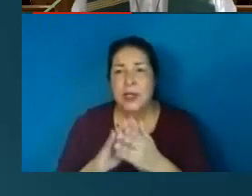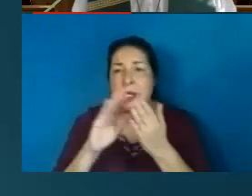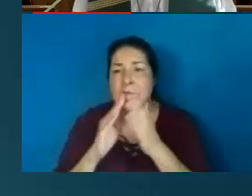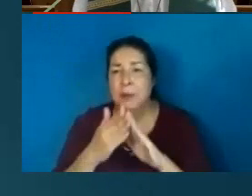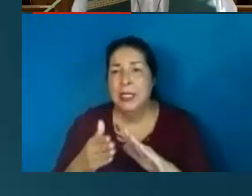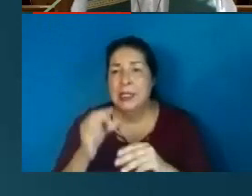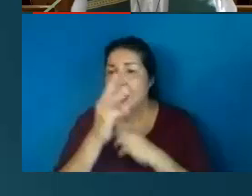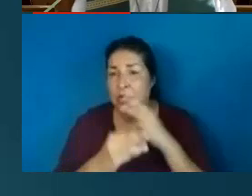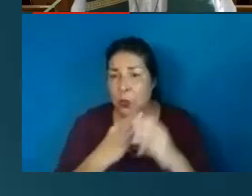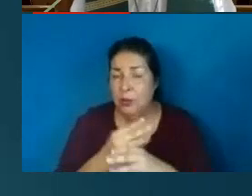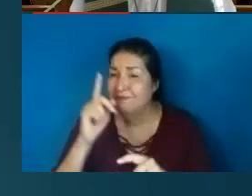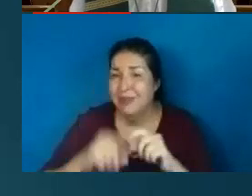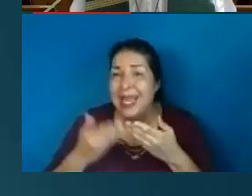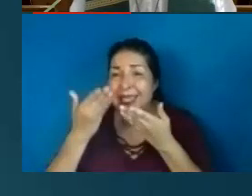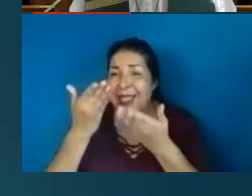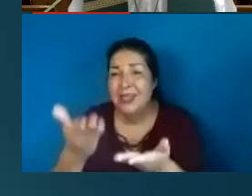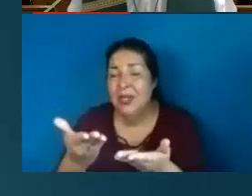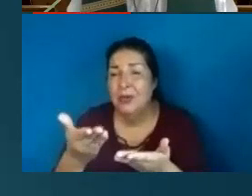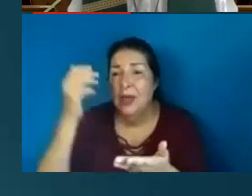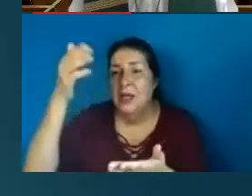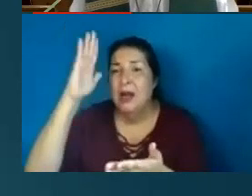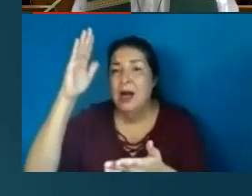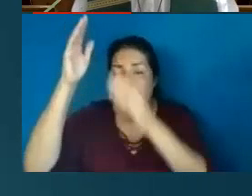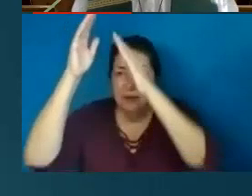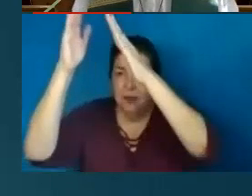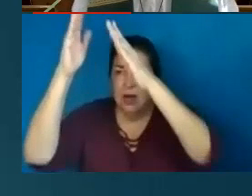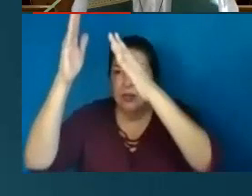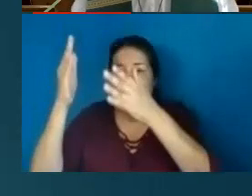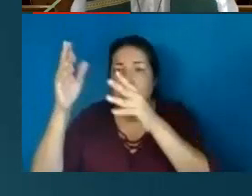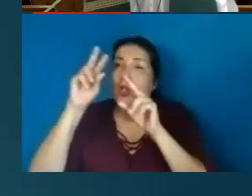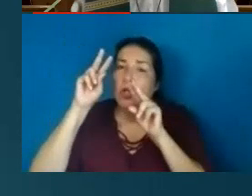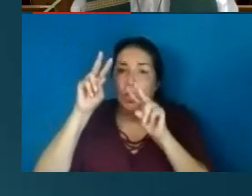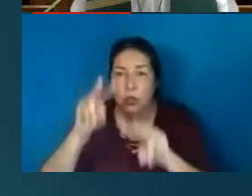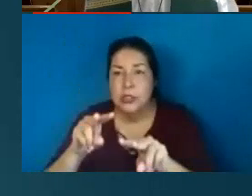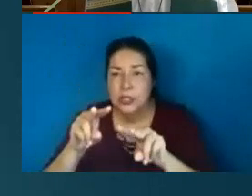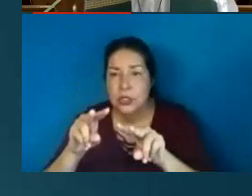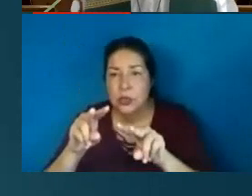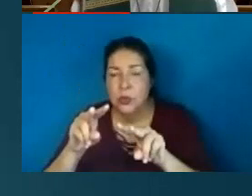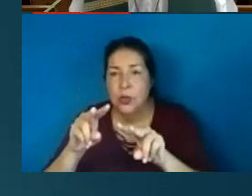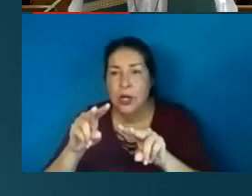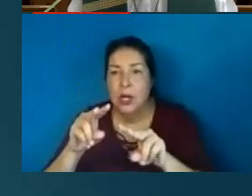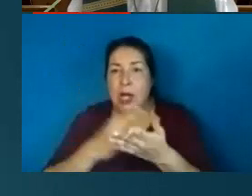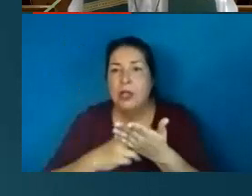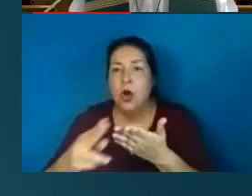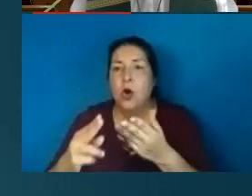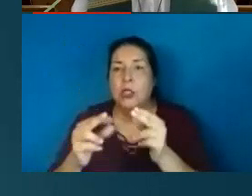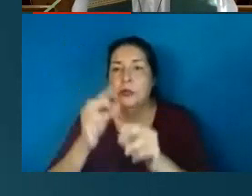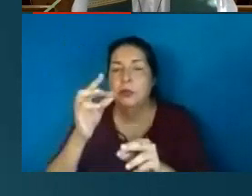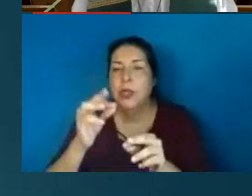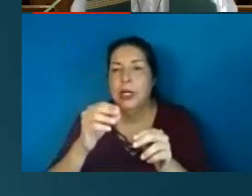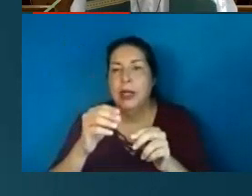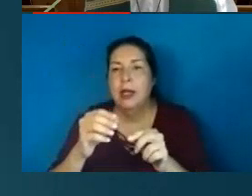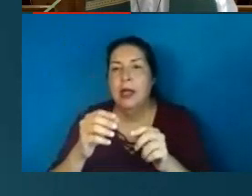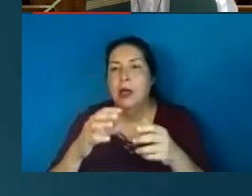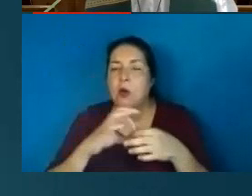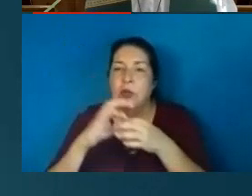give. God the Father turns his face to you, and the Holy Spirit turns you back towards Christ, for